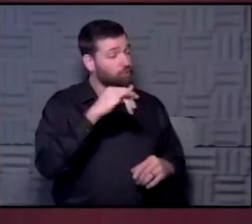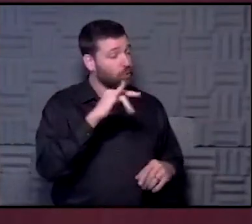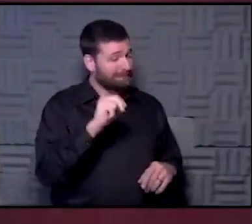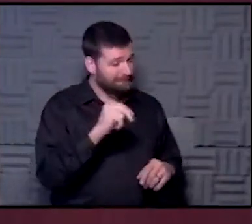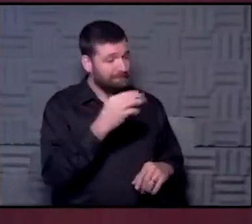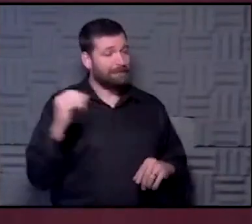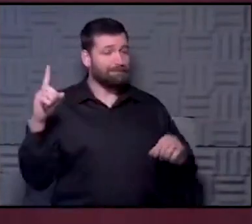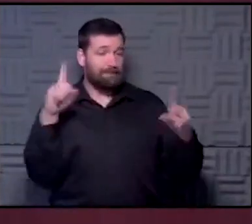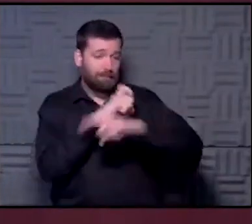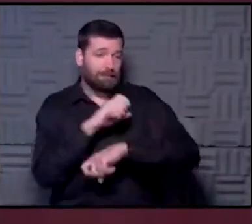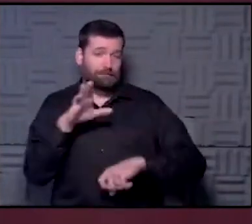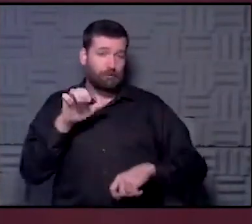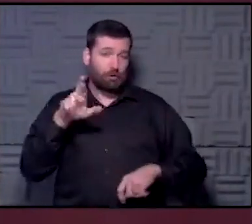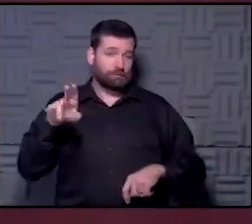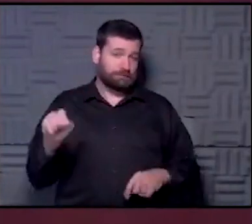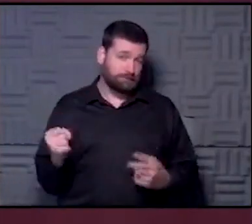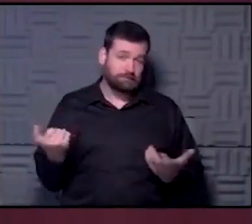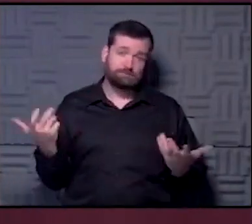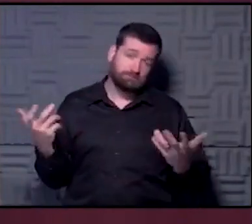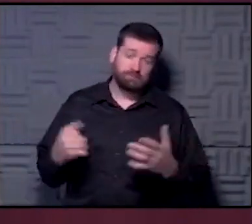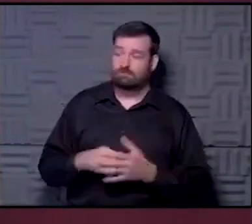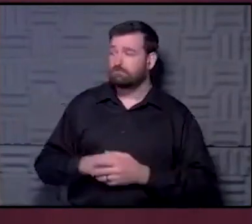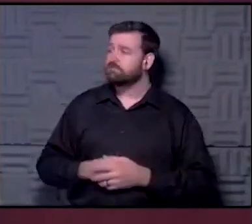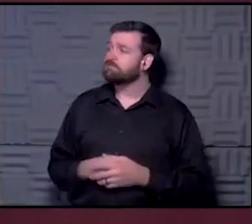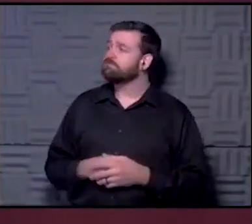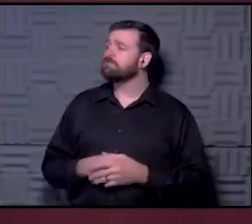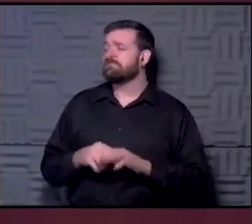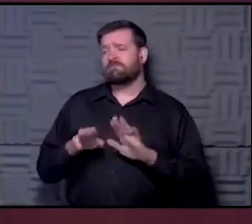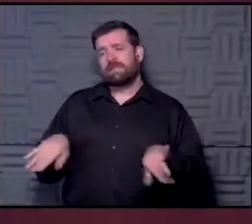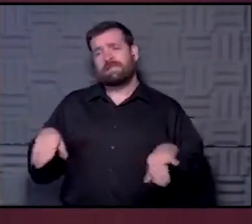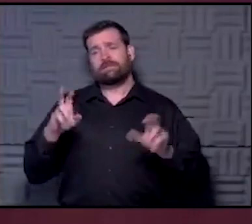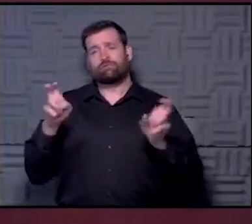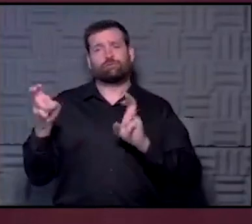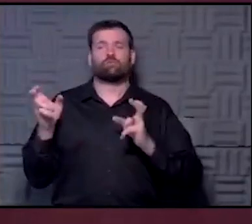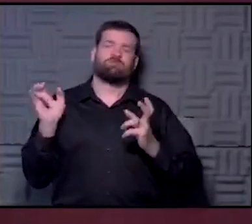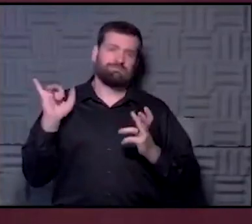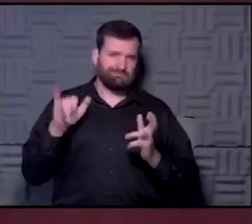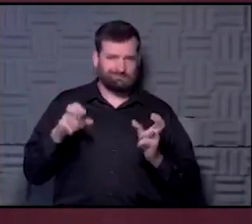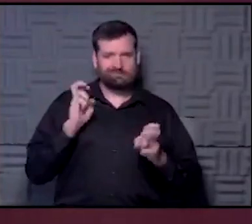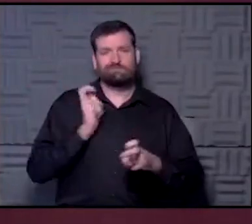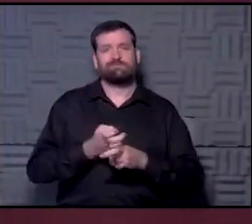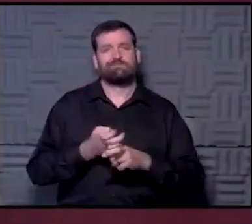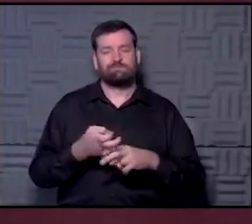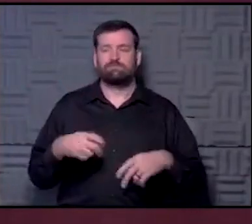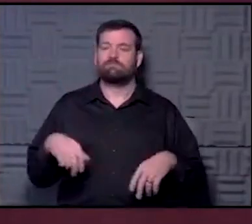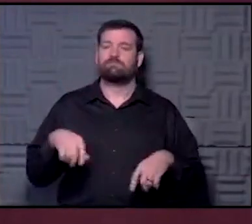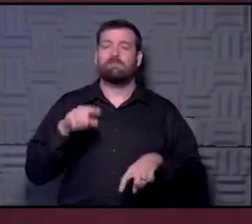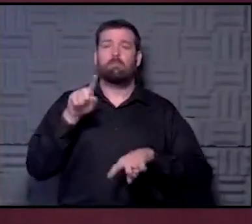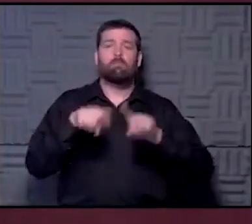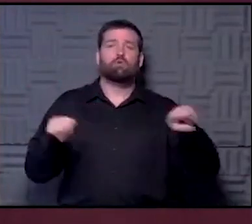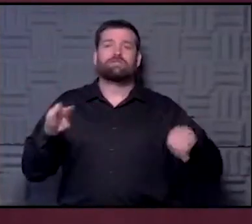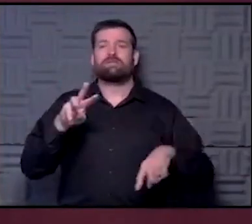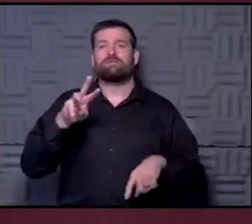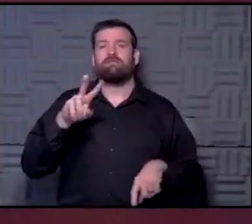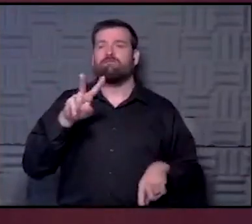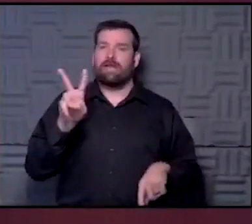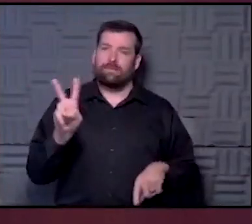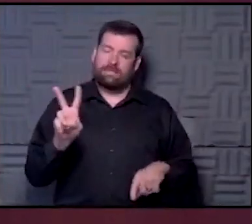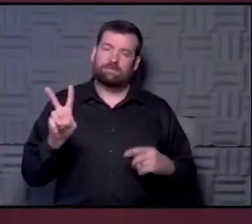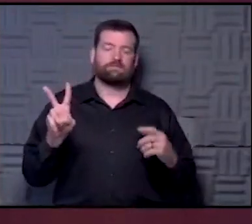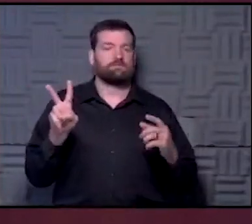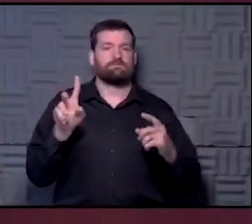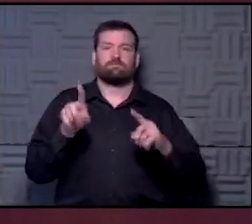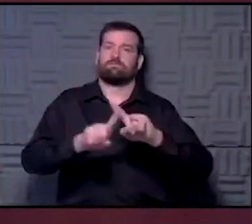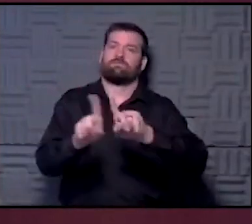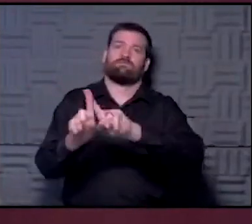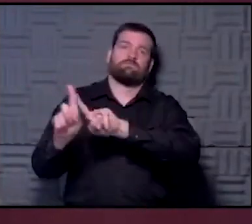complex carbs. Yeah, I guess Nice so. balance. Right out of a can. The kid issue, that can be a challenge. I think as far as multivitamin, there's so many out there.